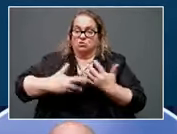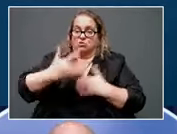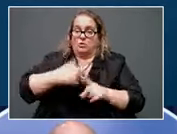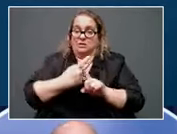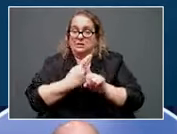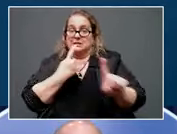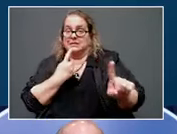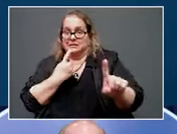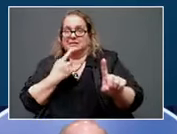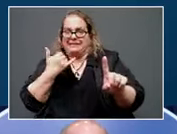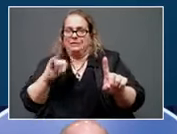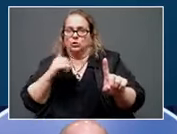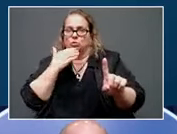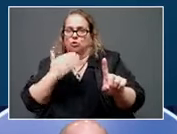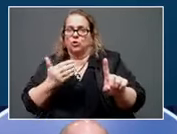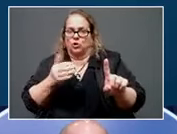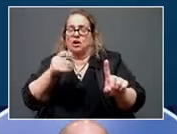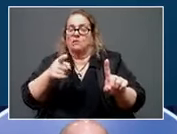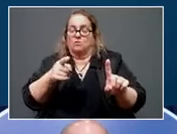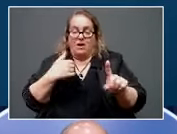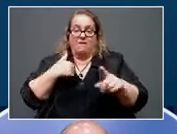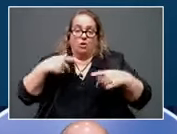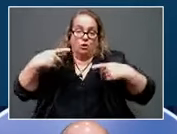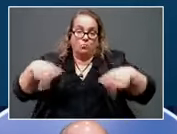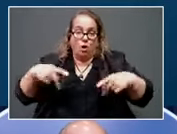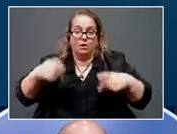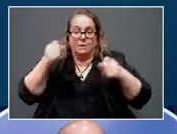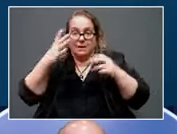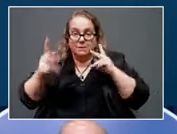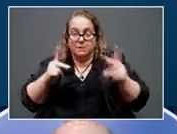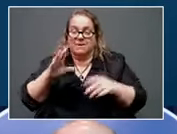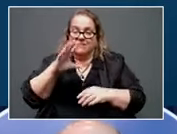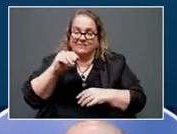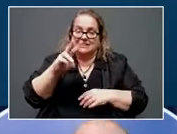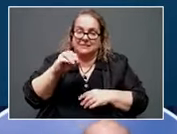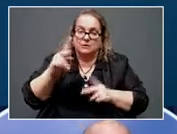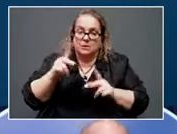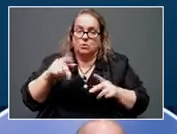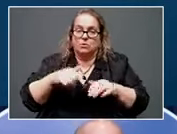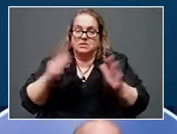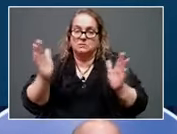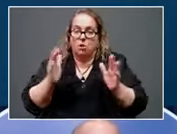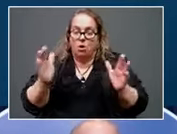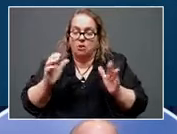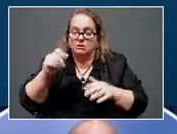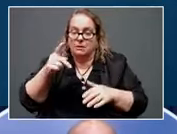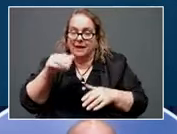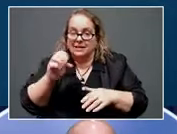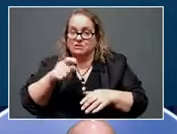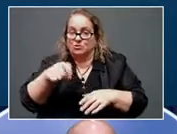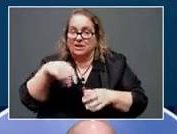throw a party for a bunch of folks and have 50 or 60 people crammed into a small space and we're in the red category, you might want to rethink that and